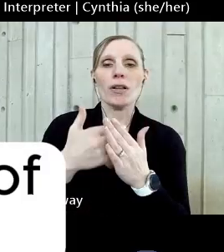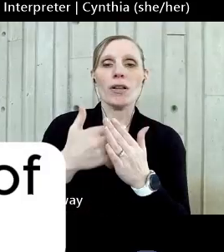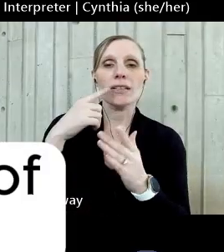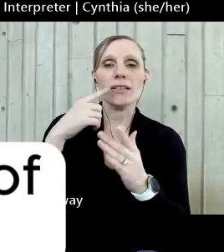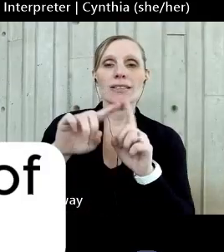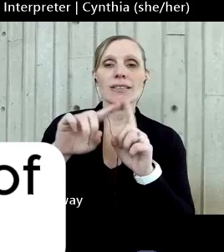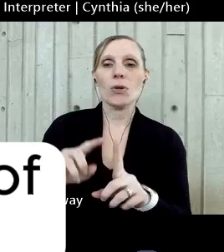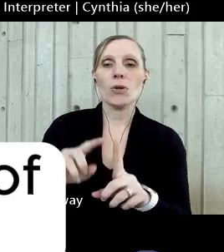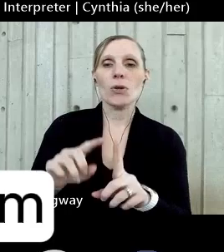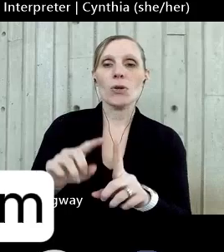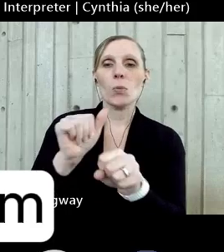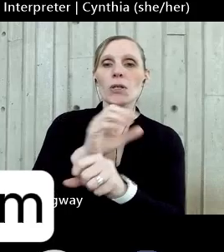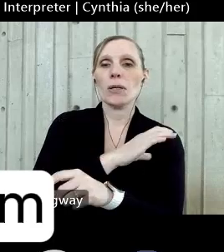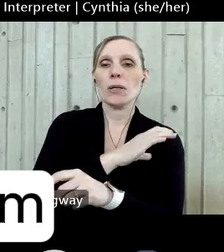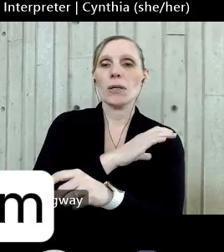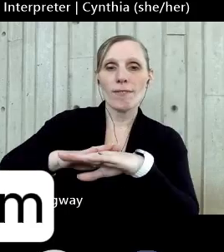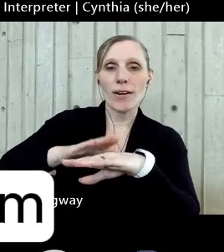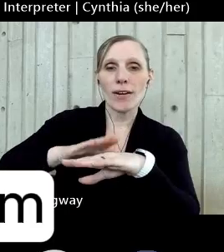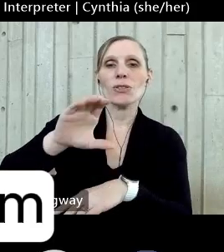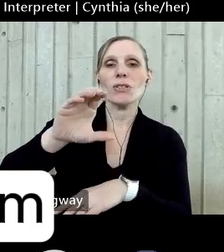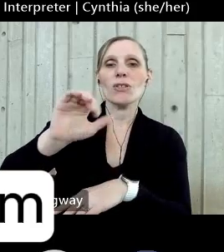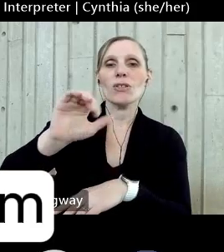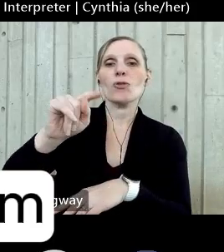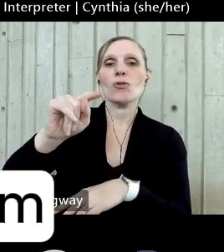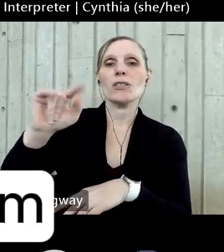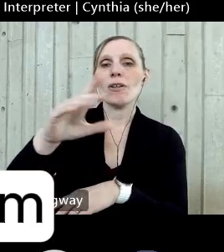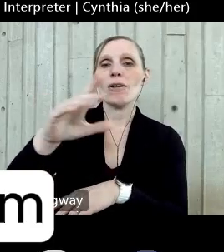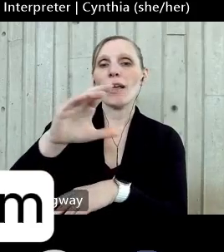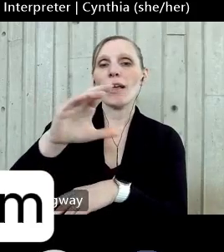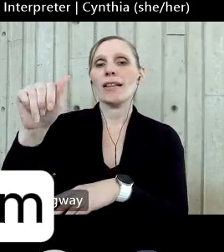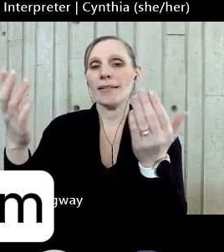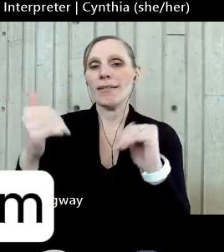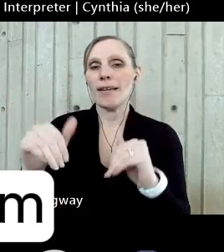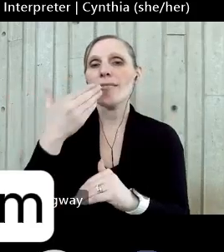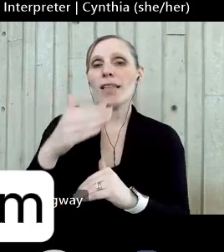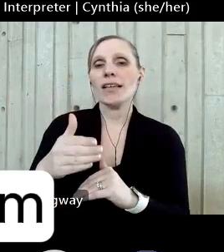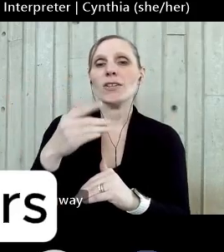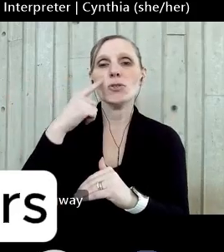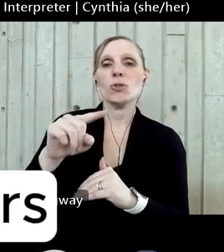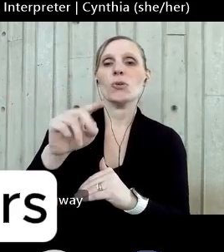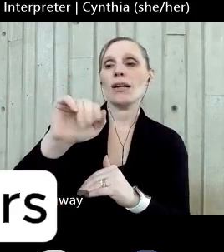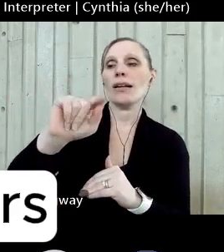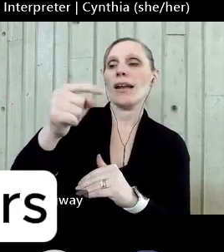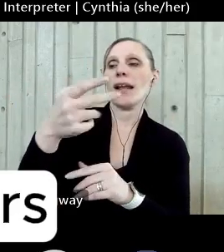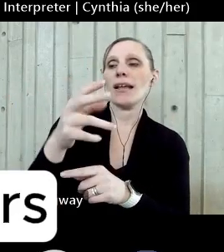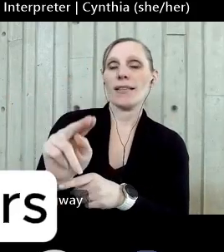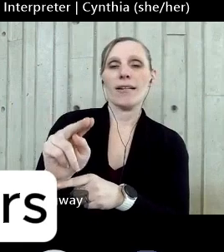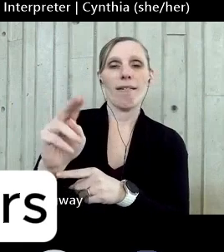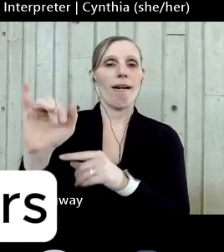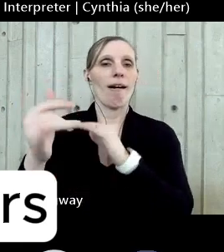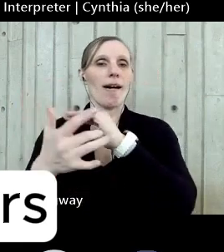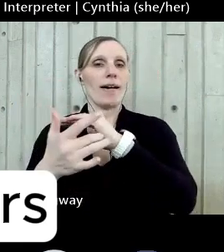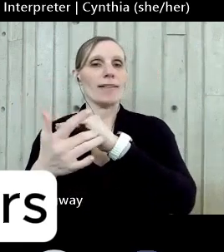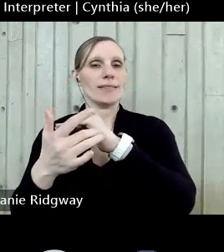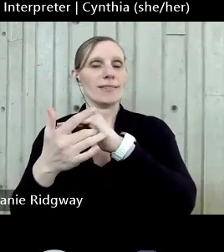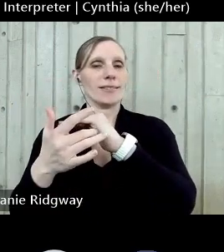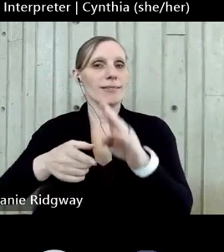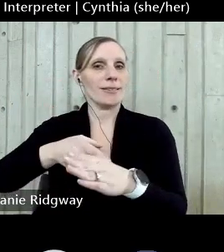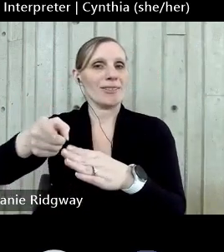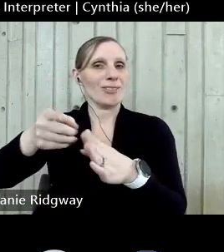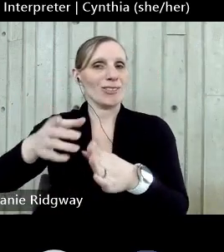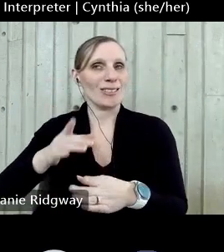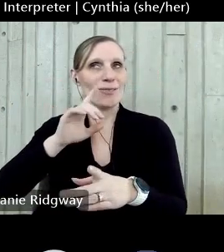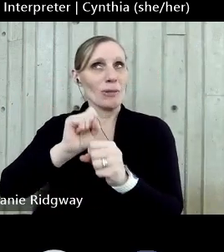today. Of course, a big thank you to Nathan, our IT specialist, who we heavily rely on to run these webinars and